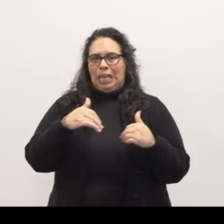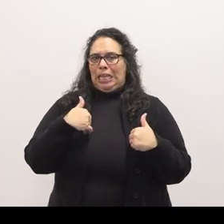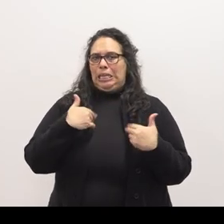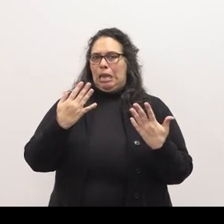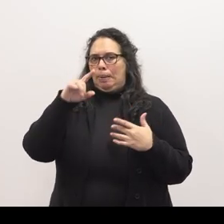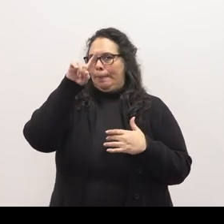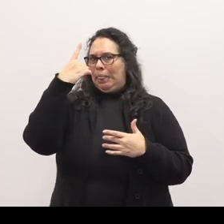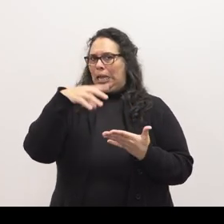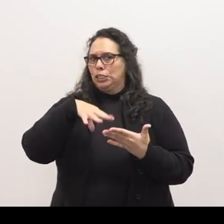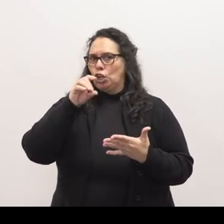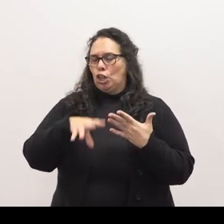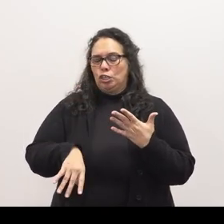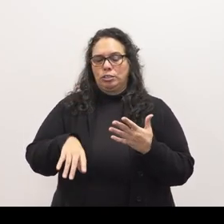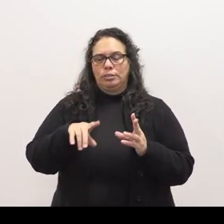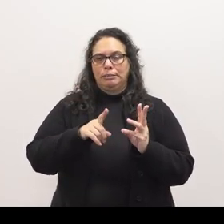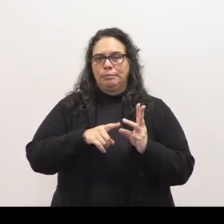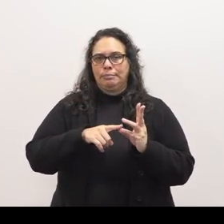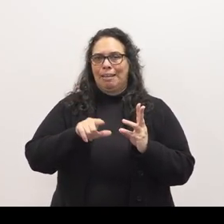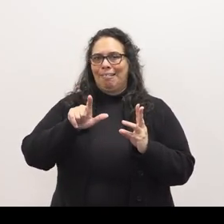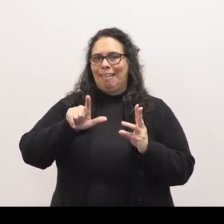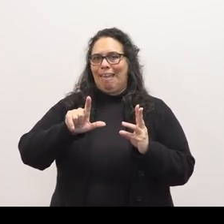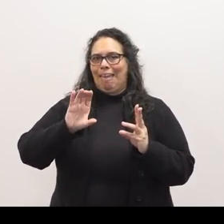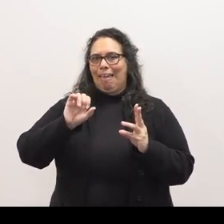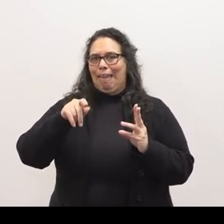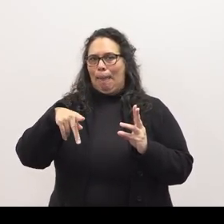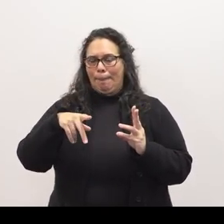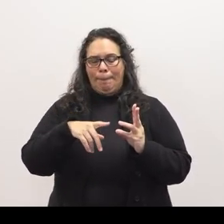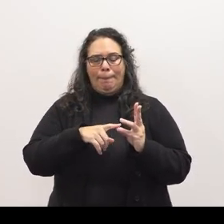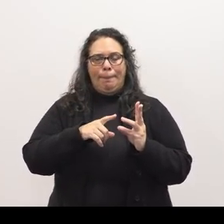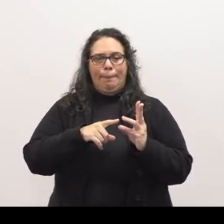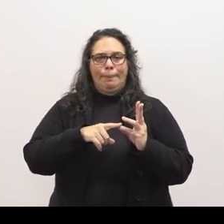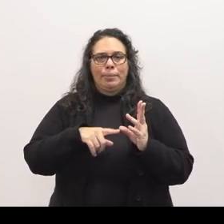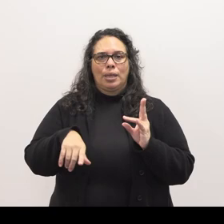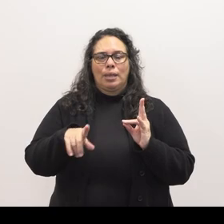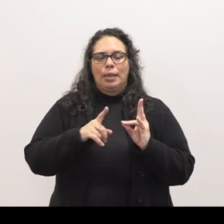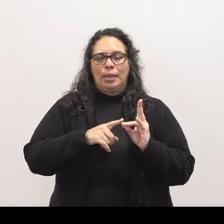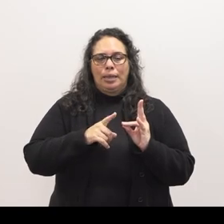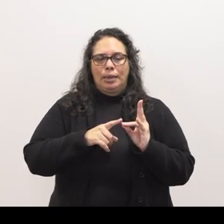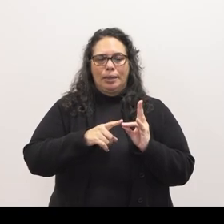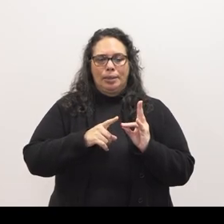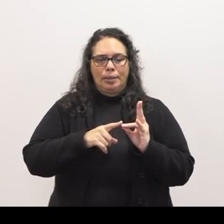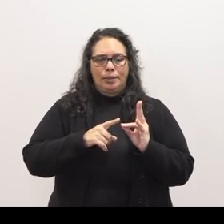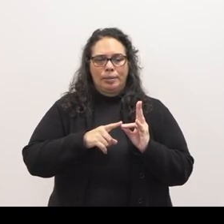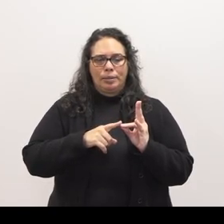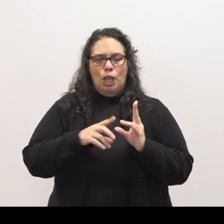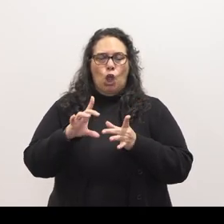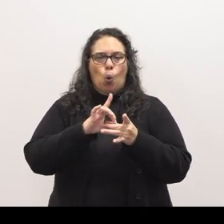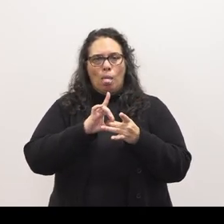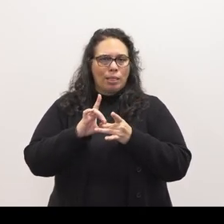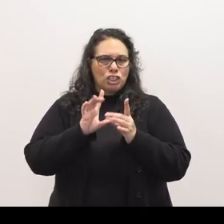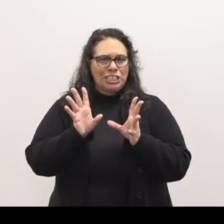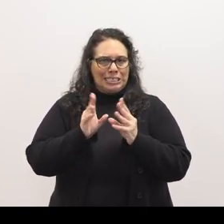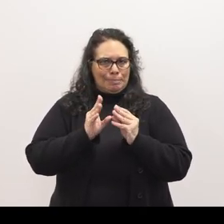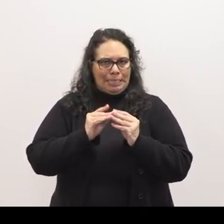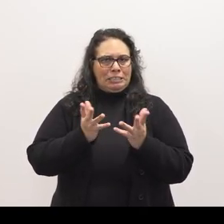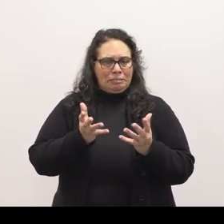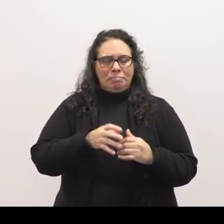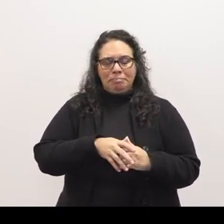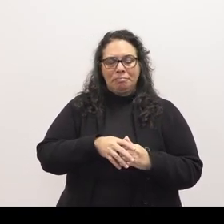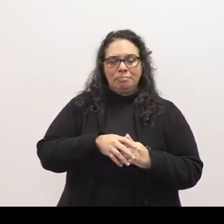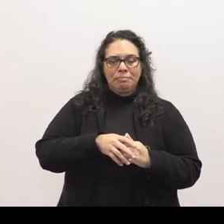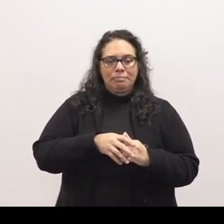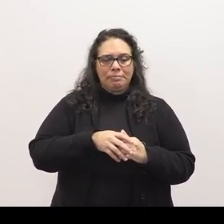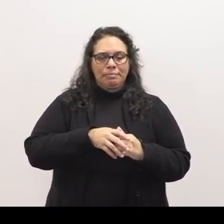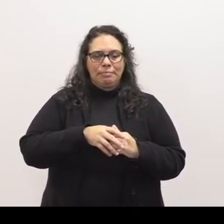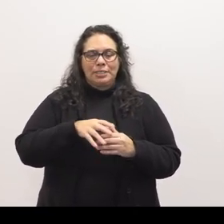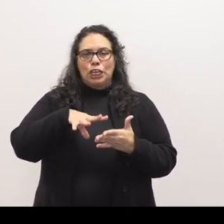Scholars. The LCAP is also an opportunity to gather qualitative data, and our coalitions and committees. Our